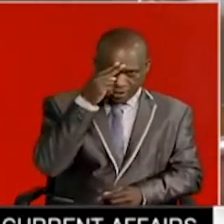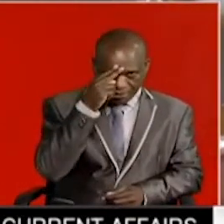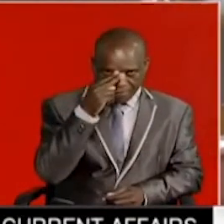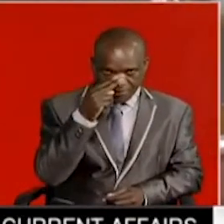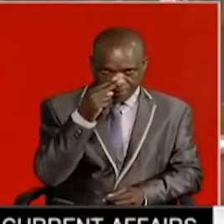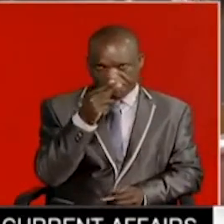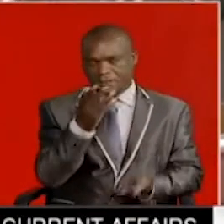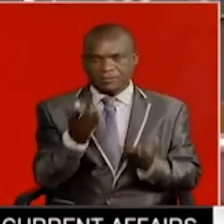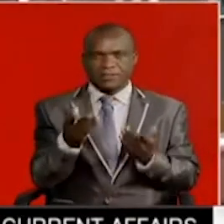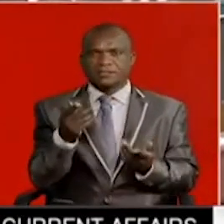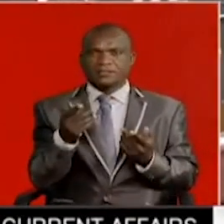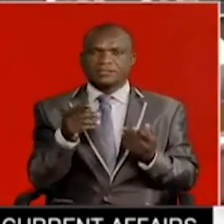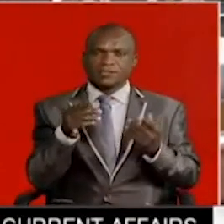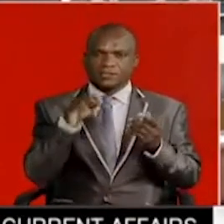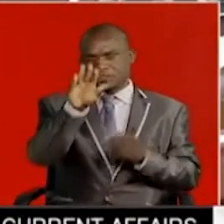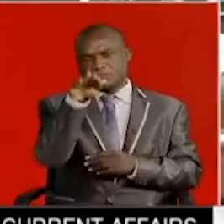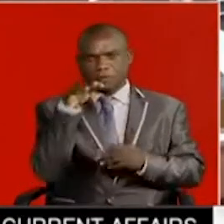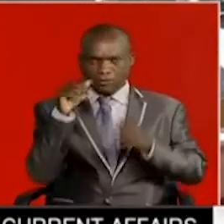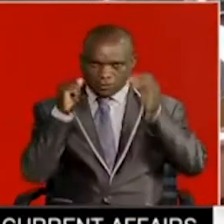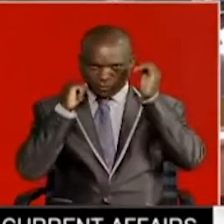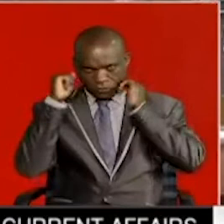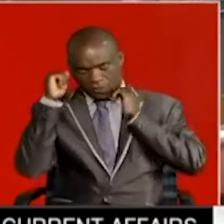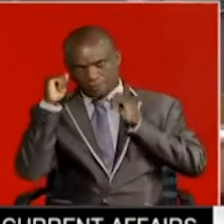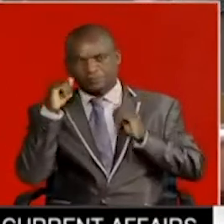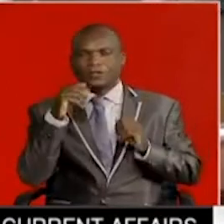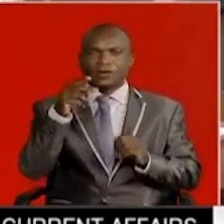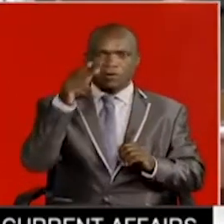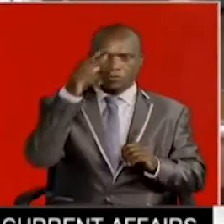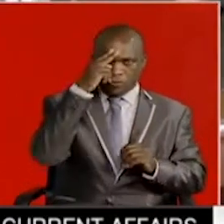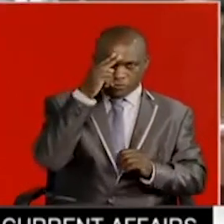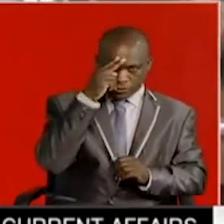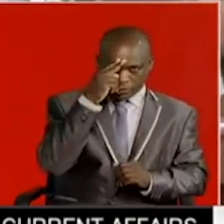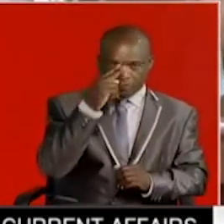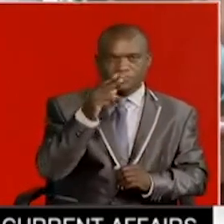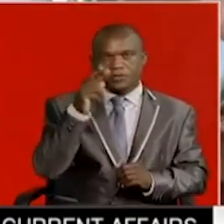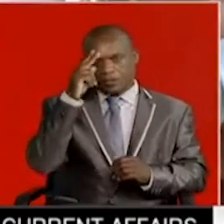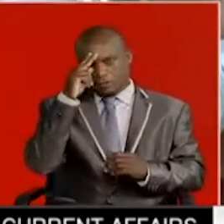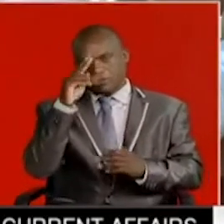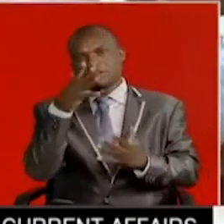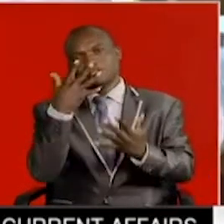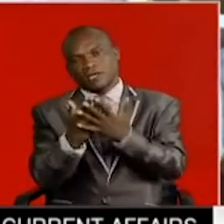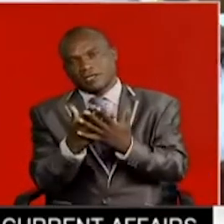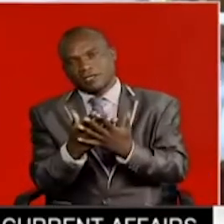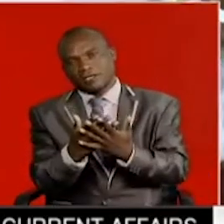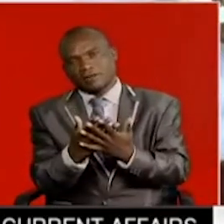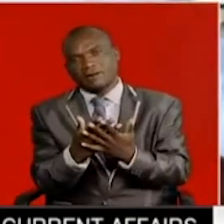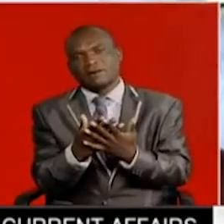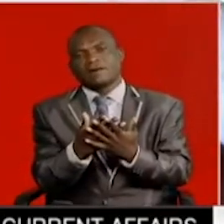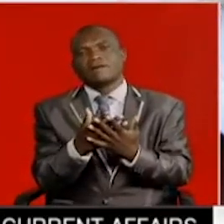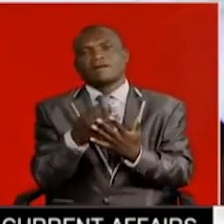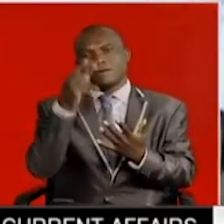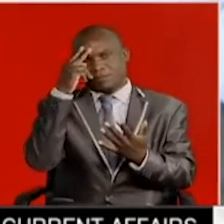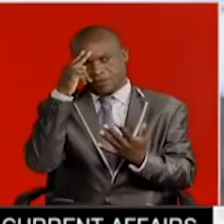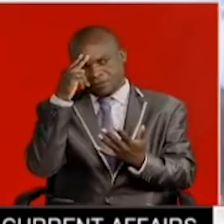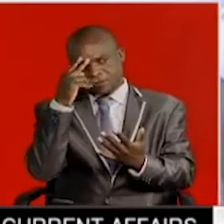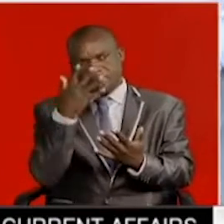we are looking at the Zimbabwe Defense Forces, Zimbabwe Republic Police, the Zimbabwe Prison Services and Correctional